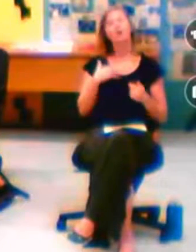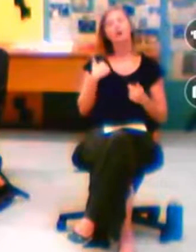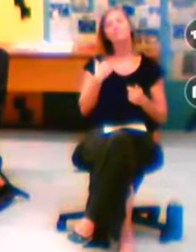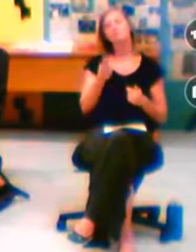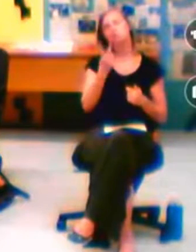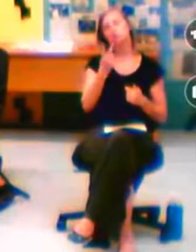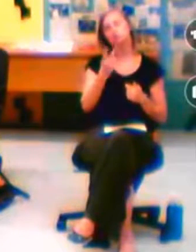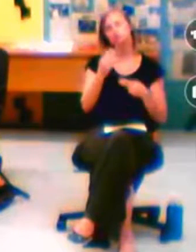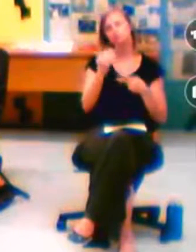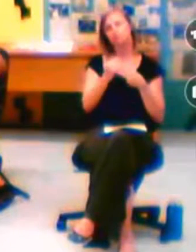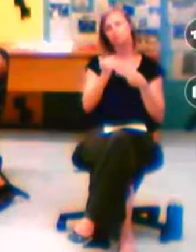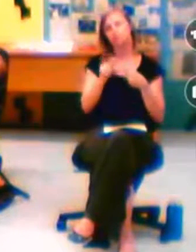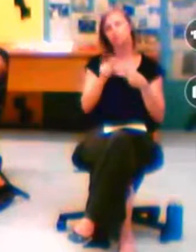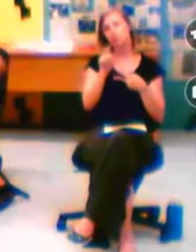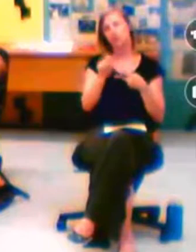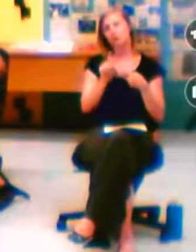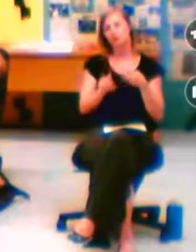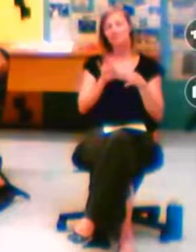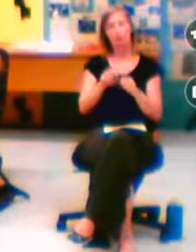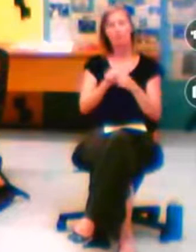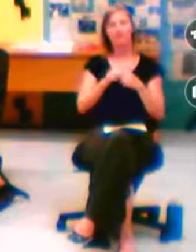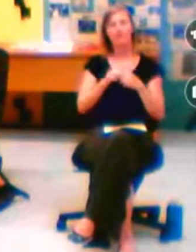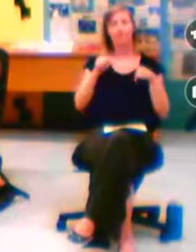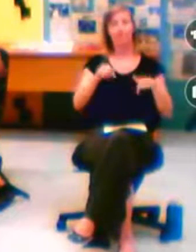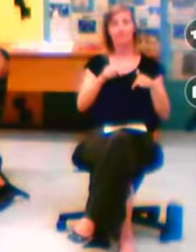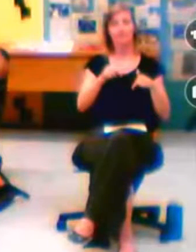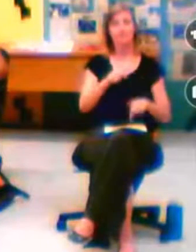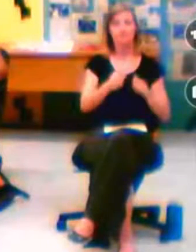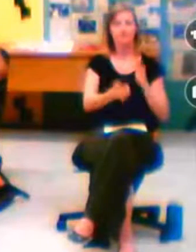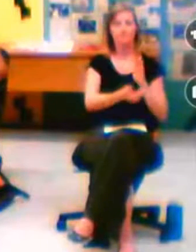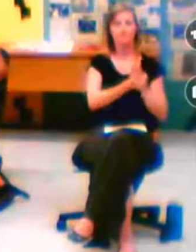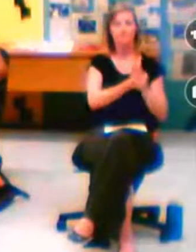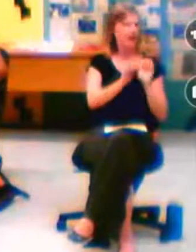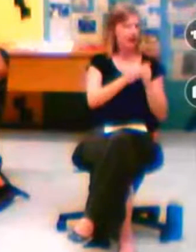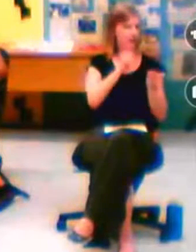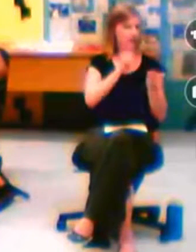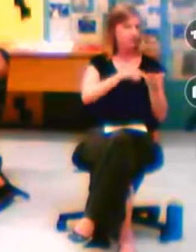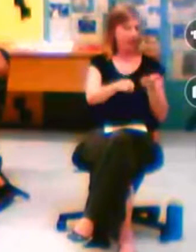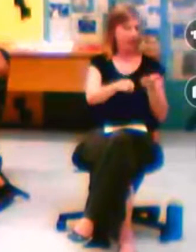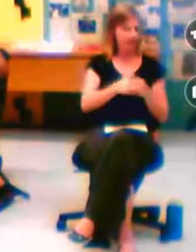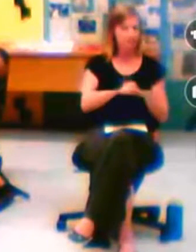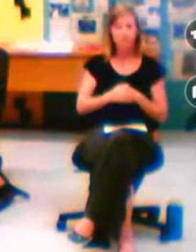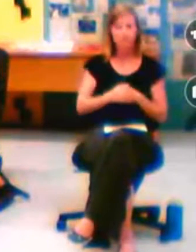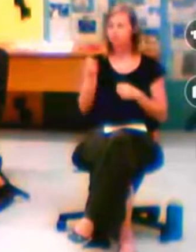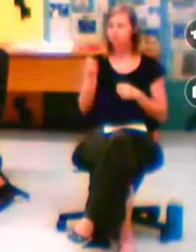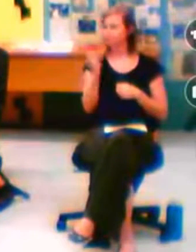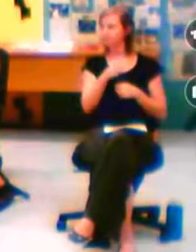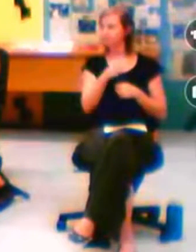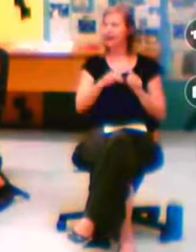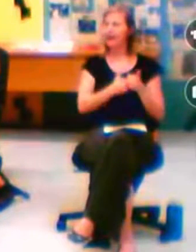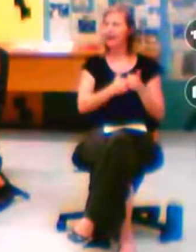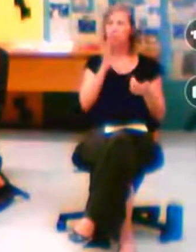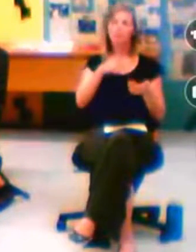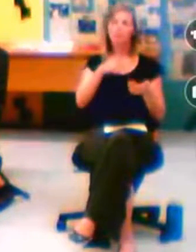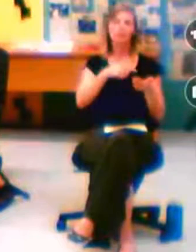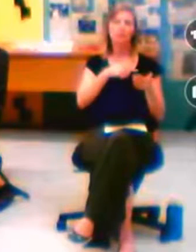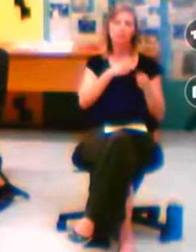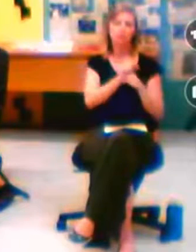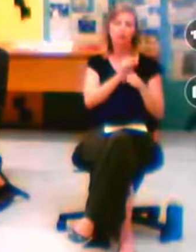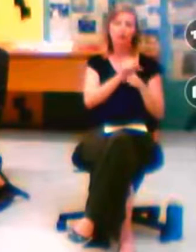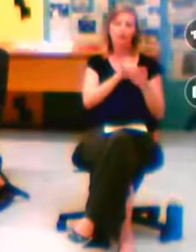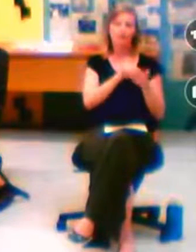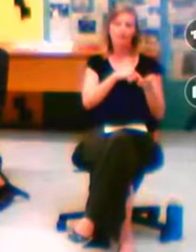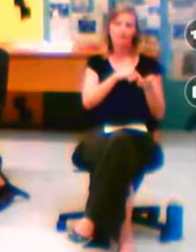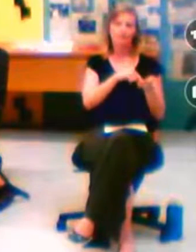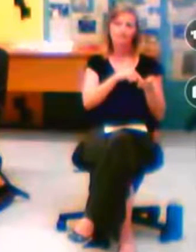going to move next. I jumped ahead there because Linda Gorman's comments. So my next two questions